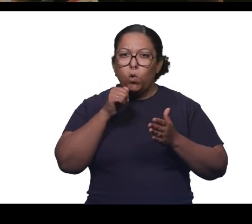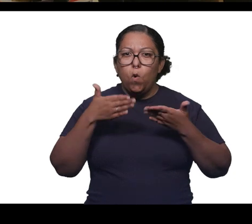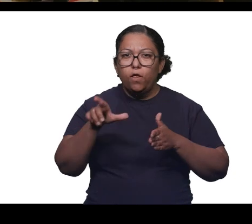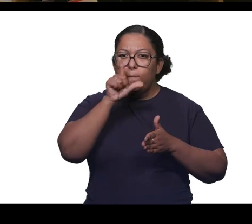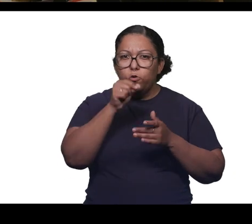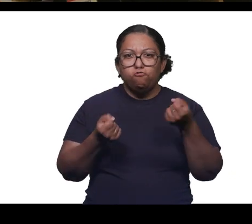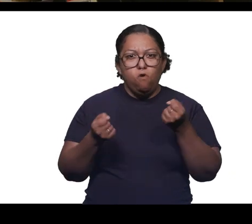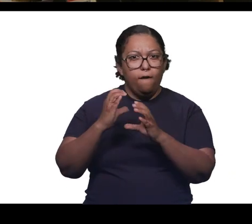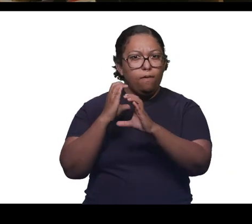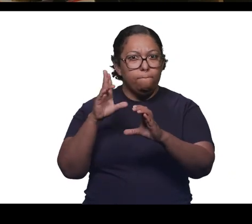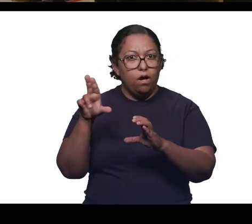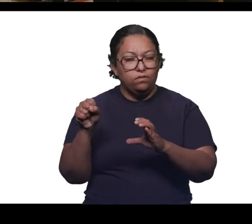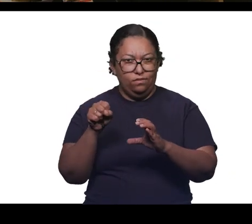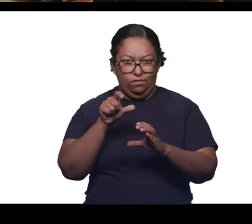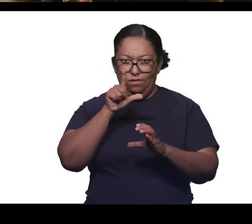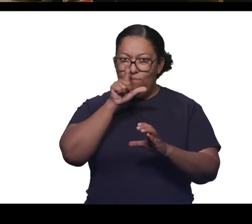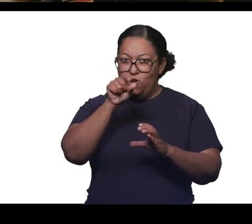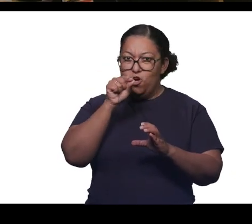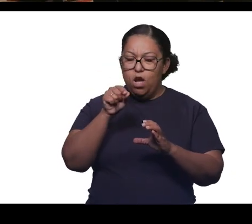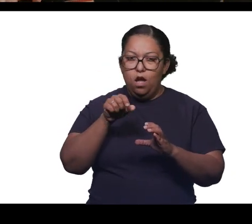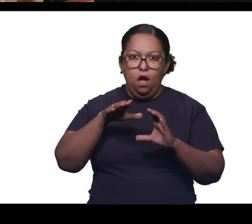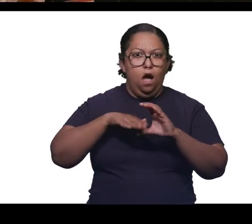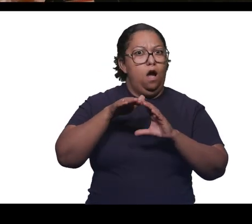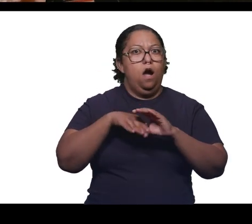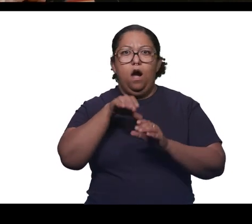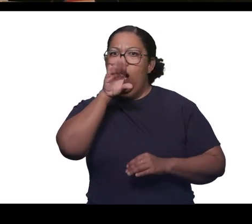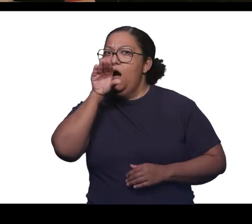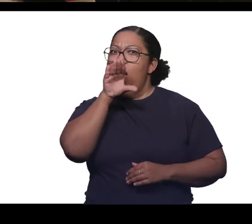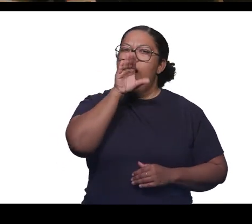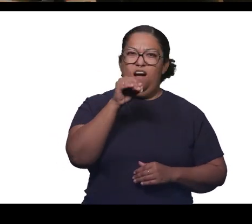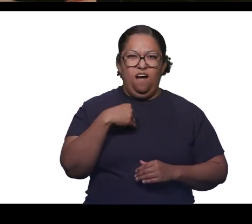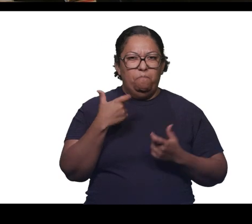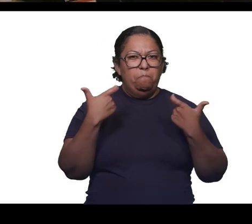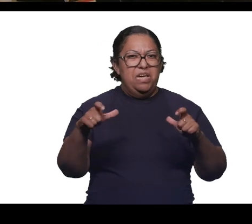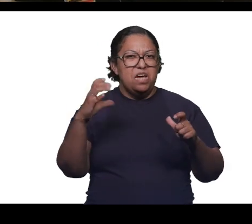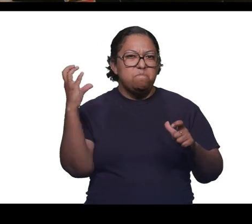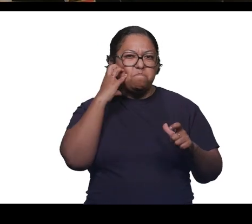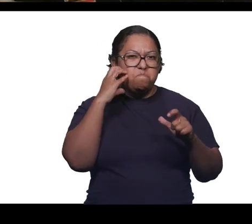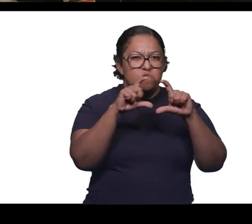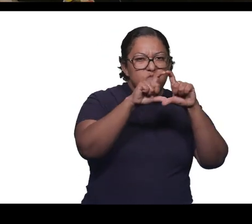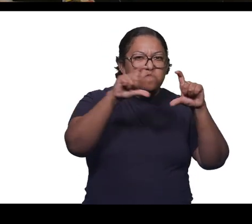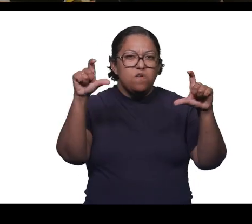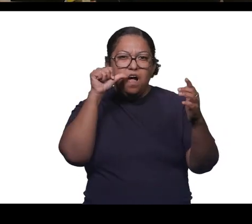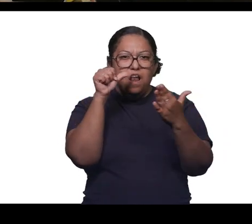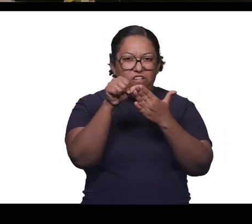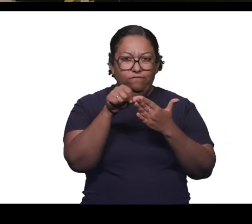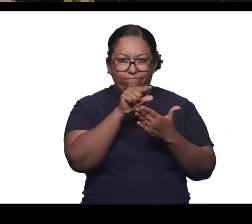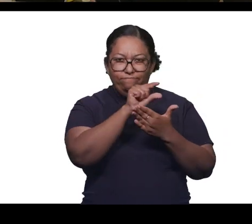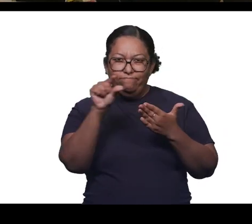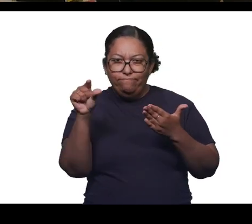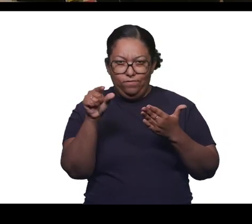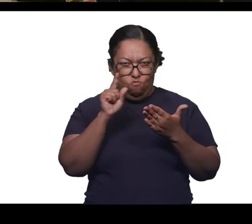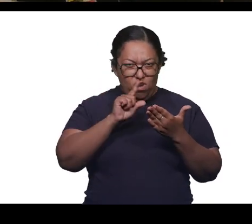very loudly. You've got big, bold, large letters. So all those things combined, if we take some time to look